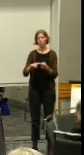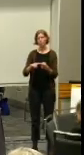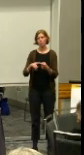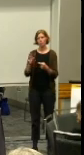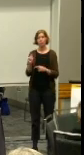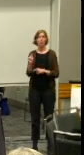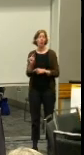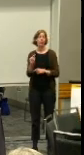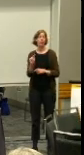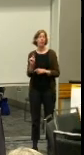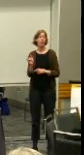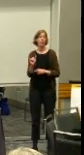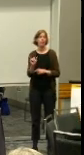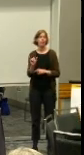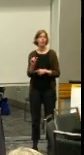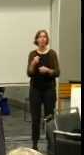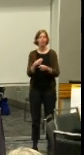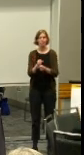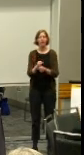bathrooms to be accessible.